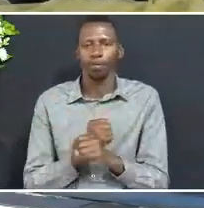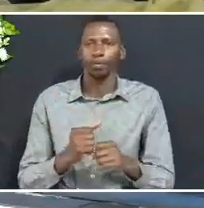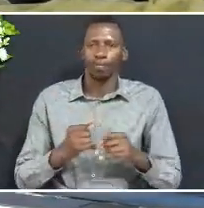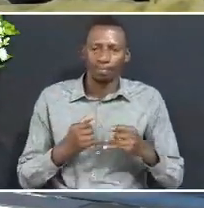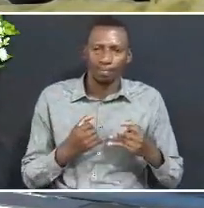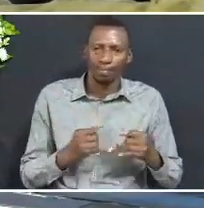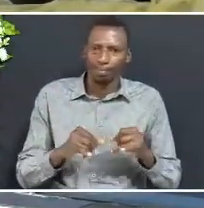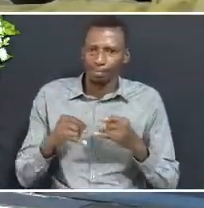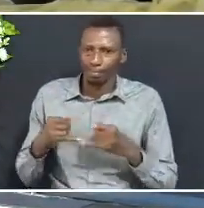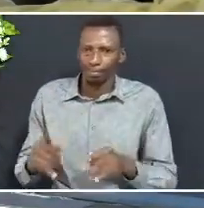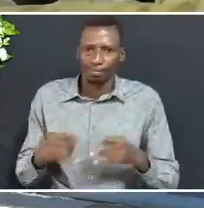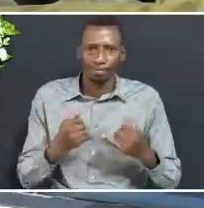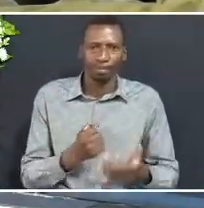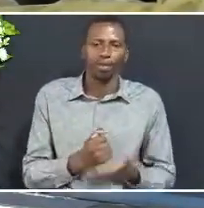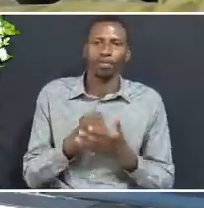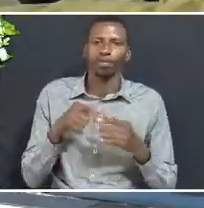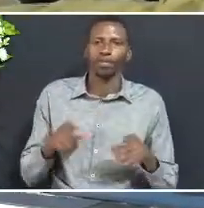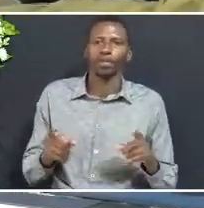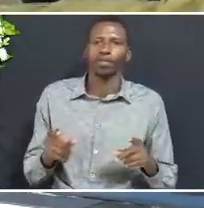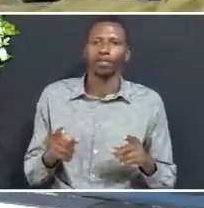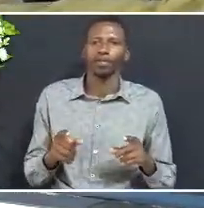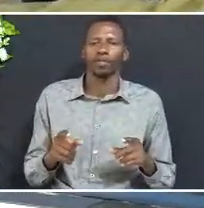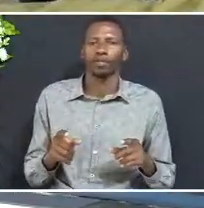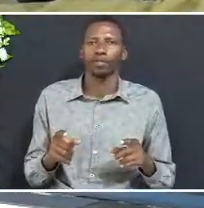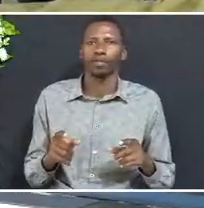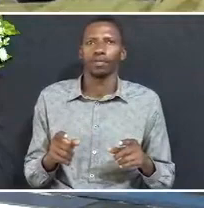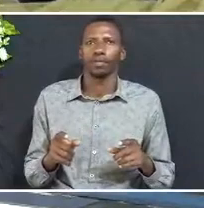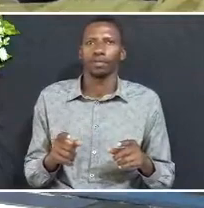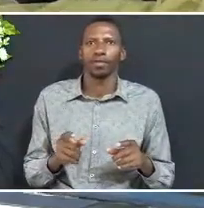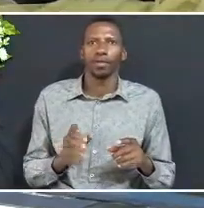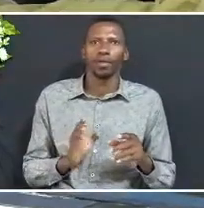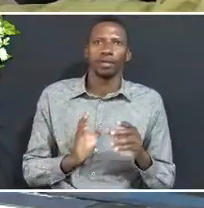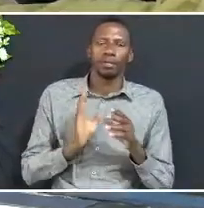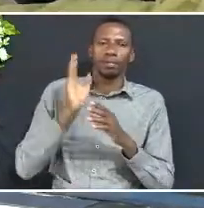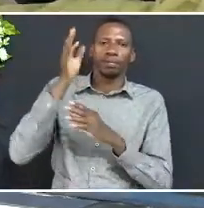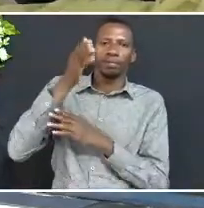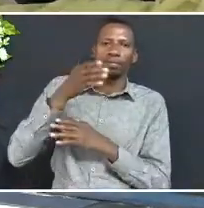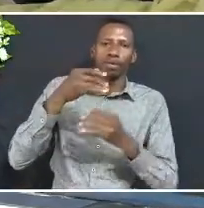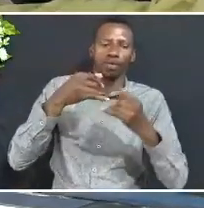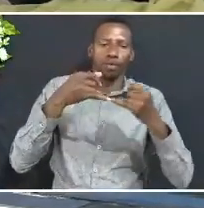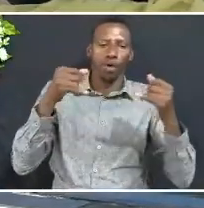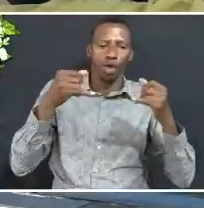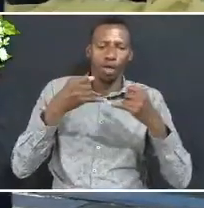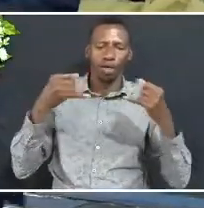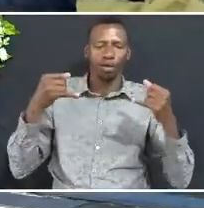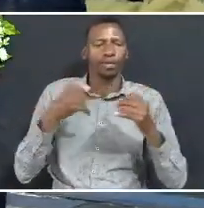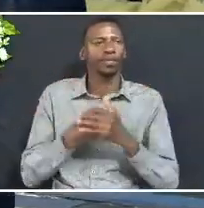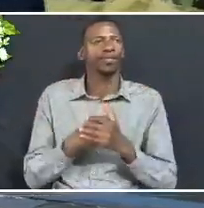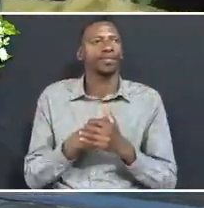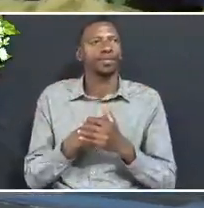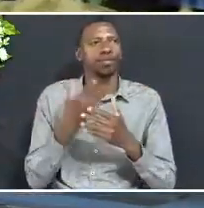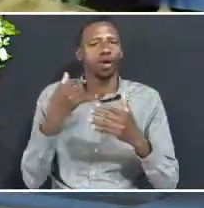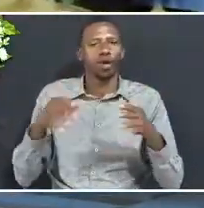help himself, struggled over the barbed wires to help himself, because the animals were fierce and they were